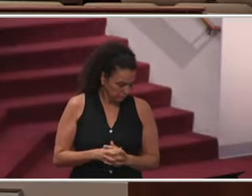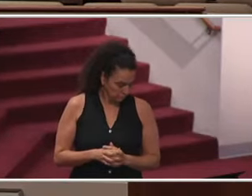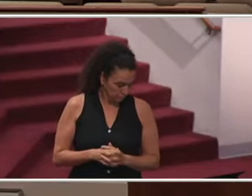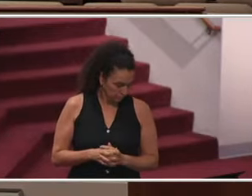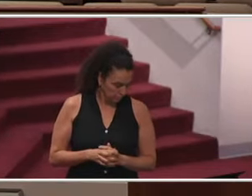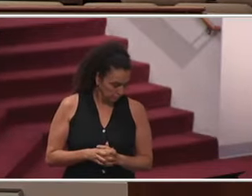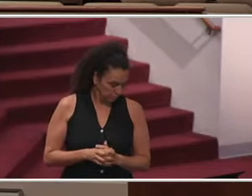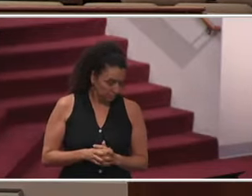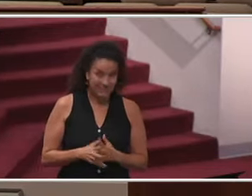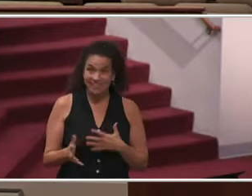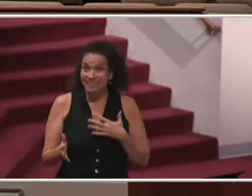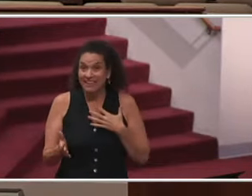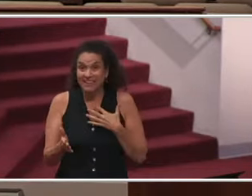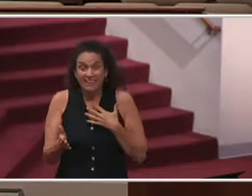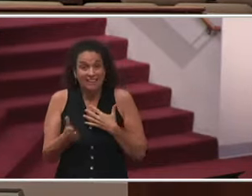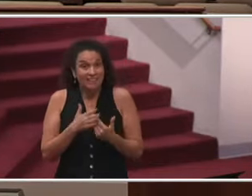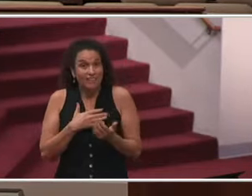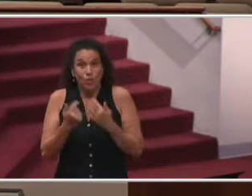Though the